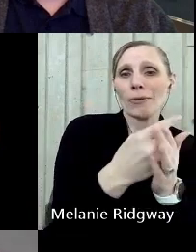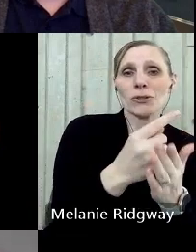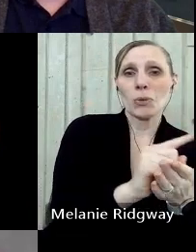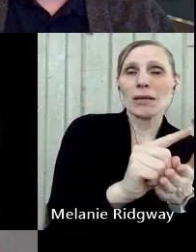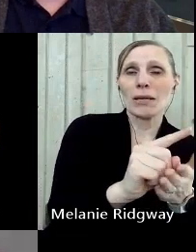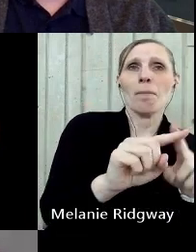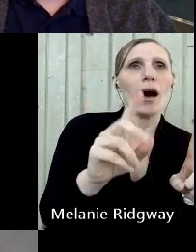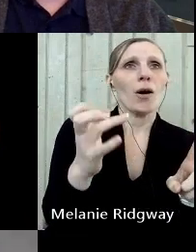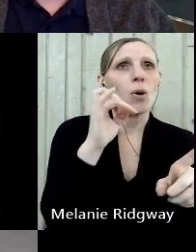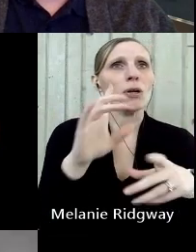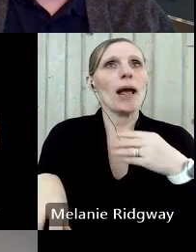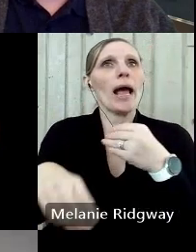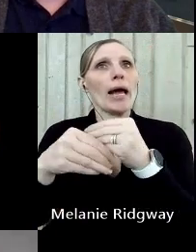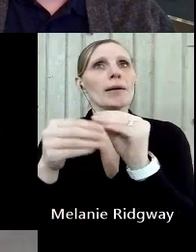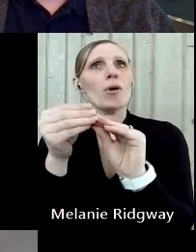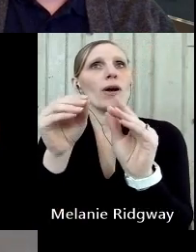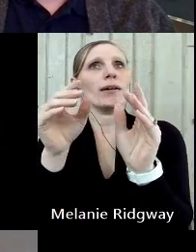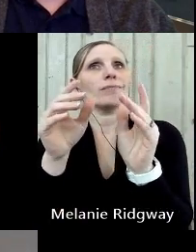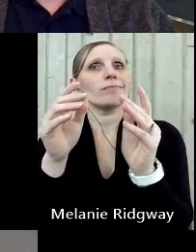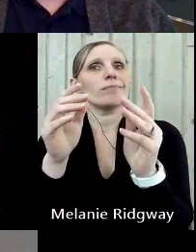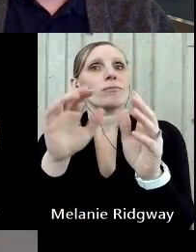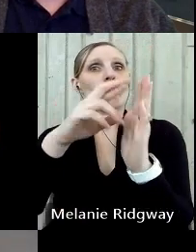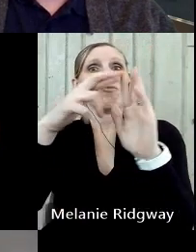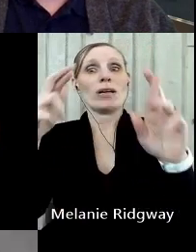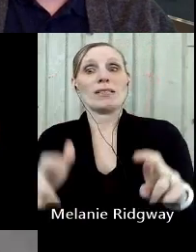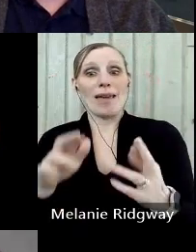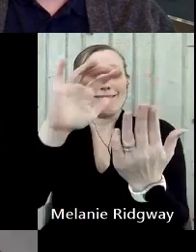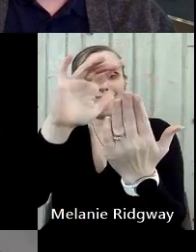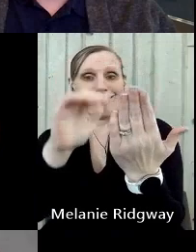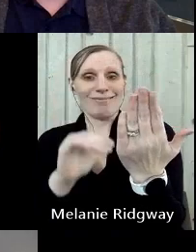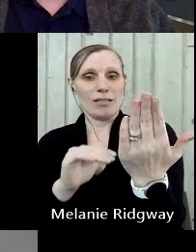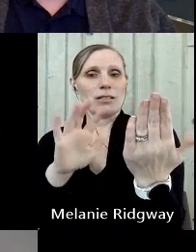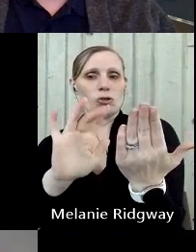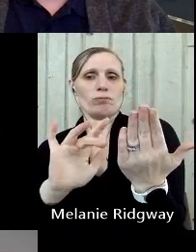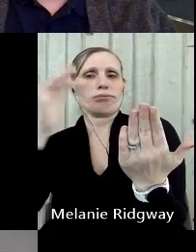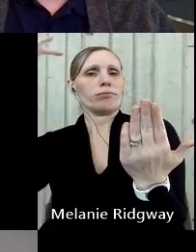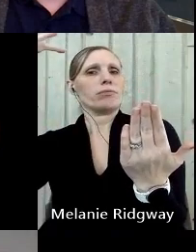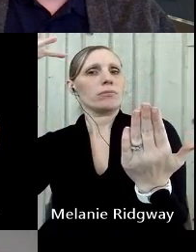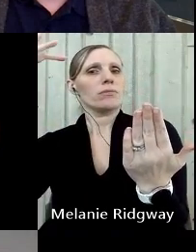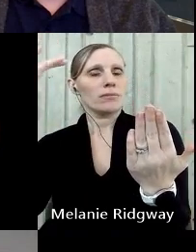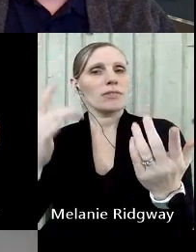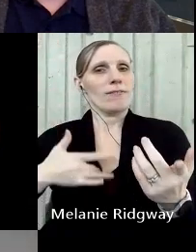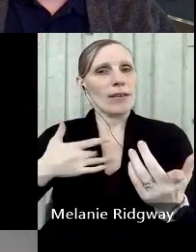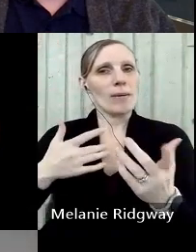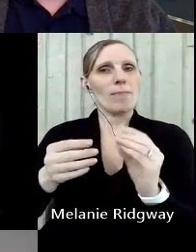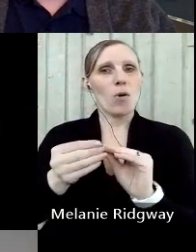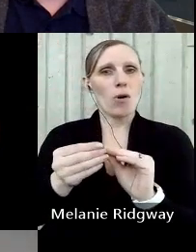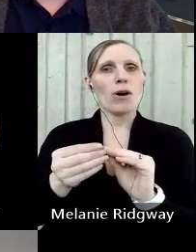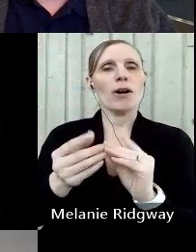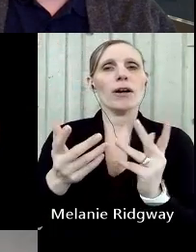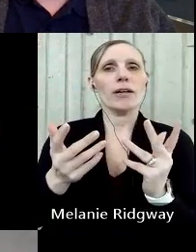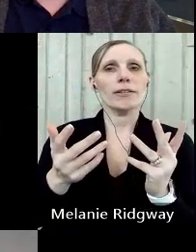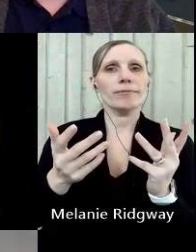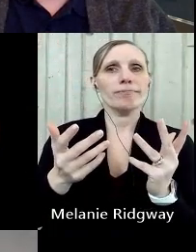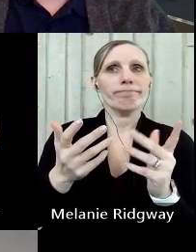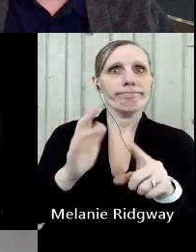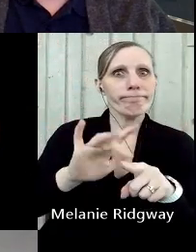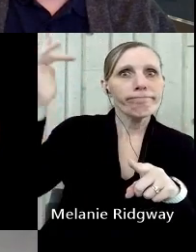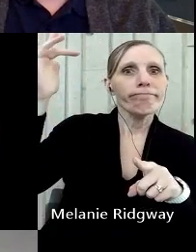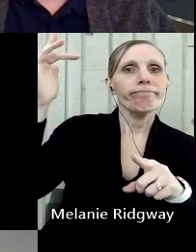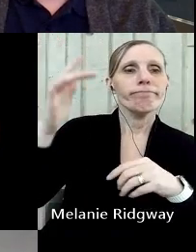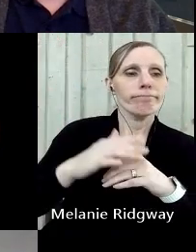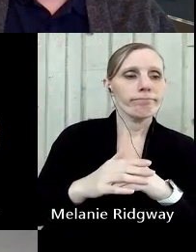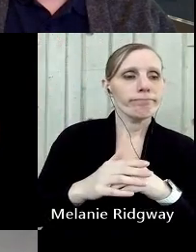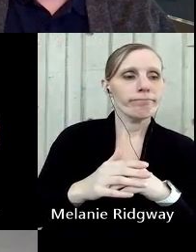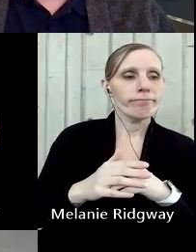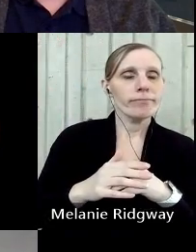up my resume. So whatever you can do, build up your resume slowly and surely. You know, it's not even hard to ask someone who's one of your